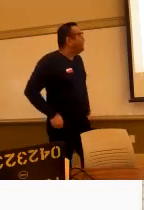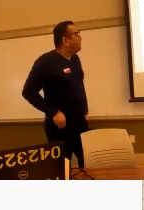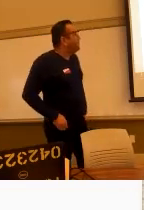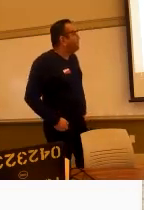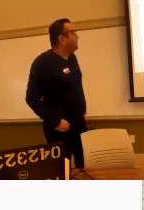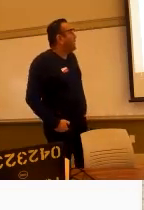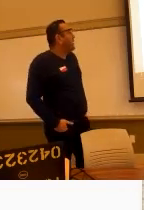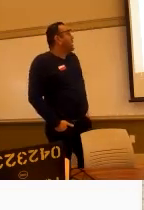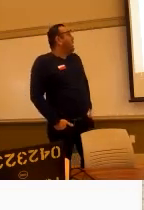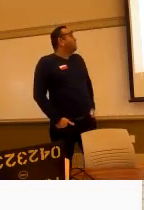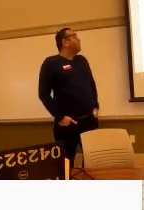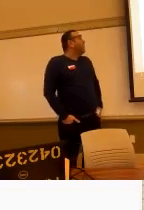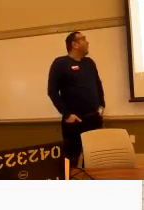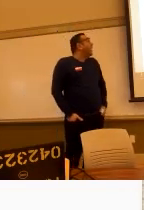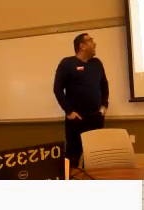okay?